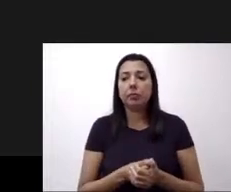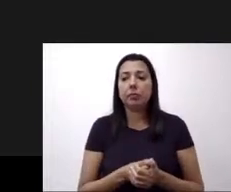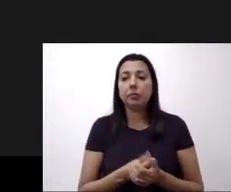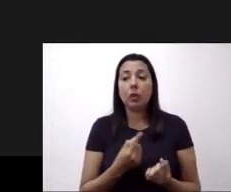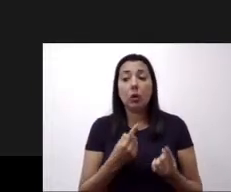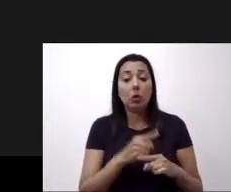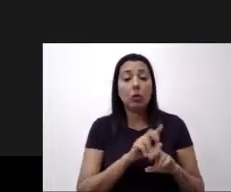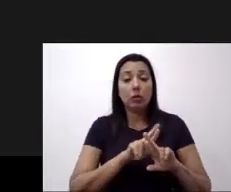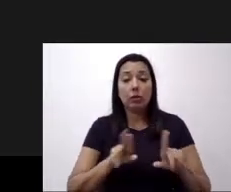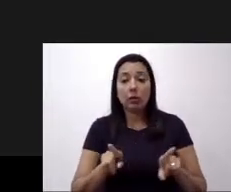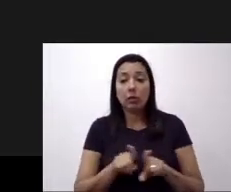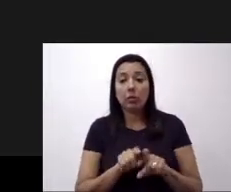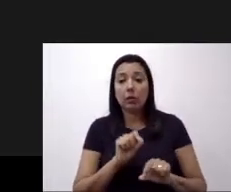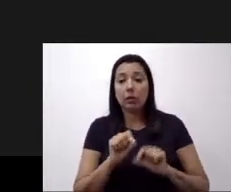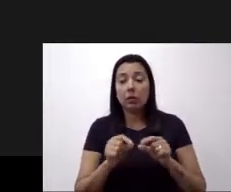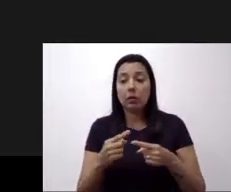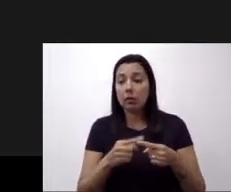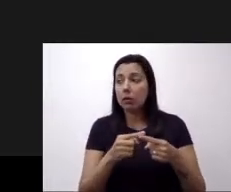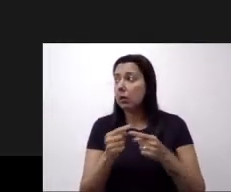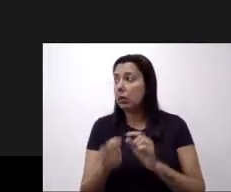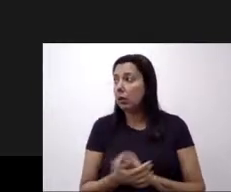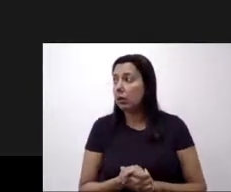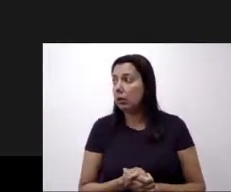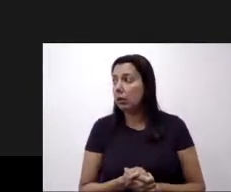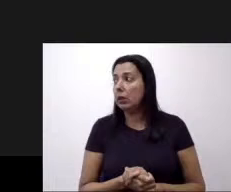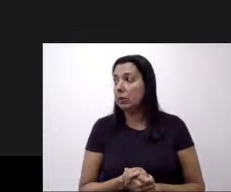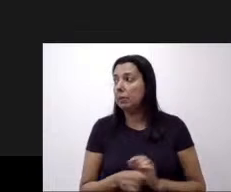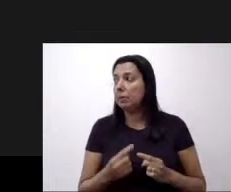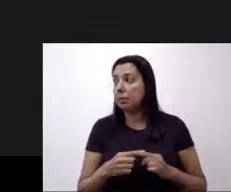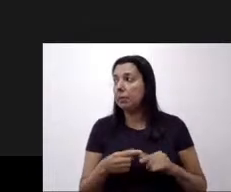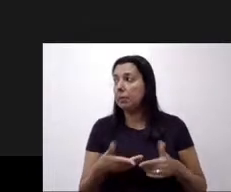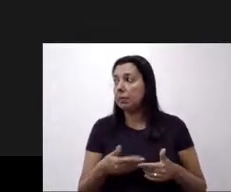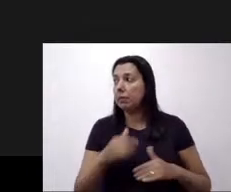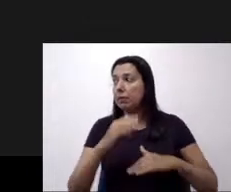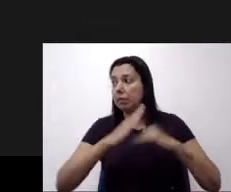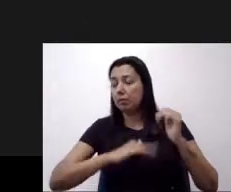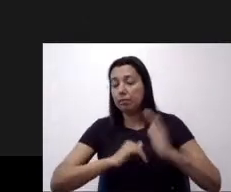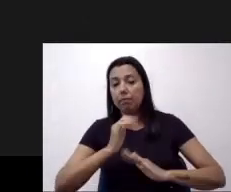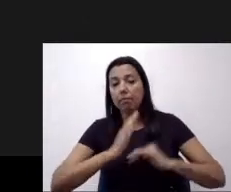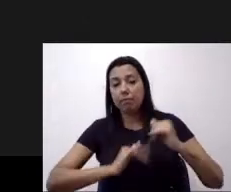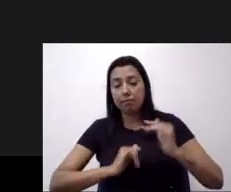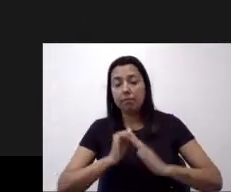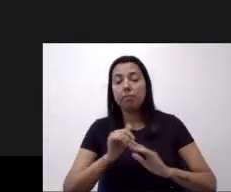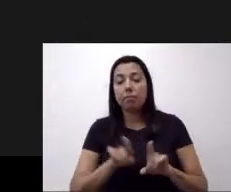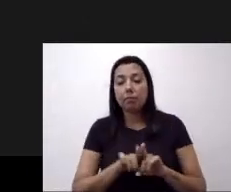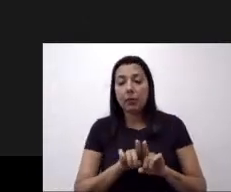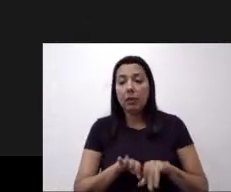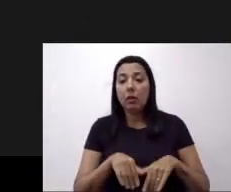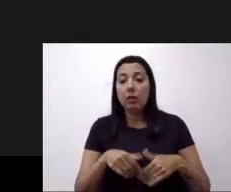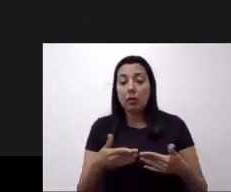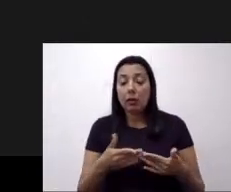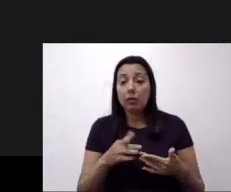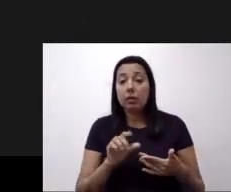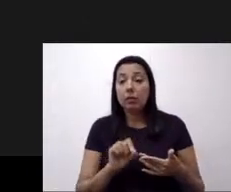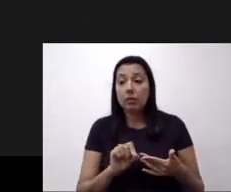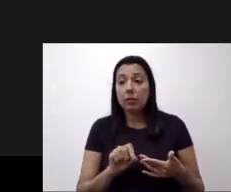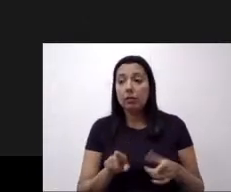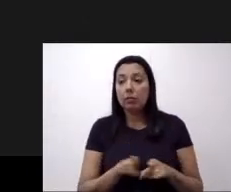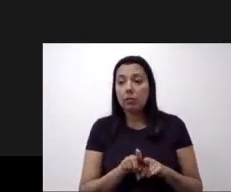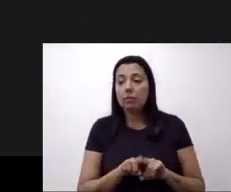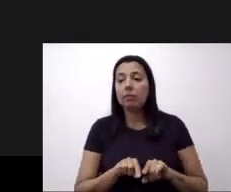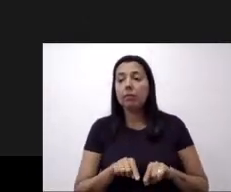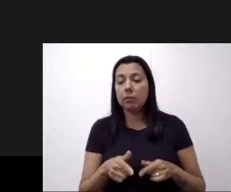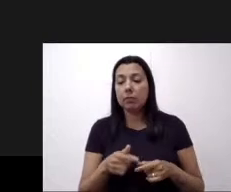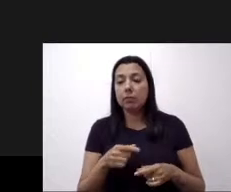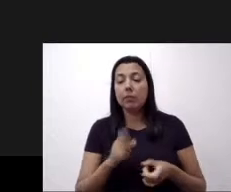sectors, the professionals have long not belonged to the administrative elite. On the contrary, they